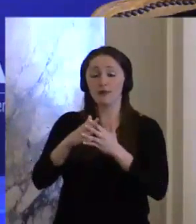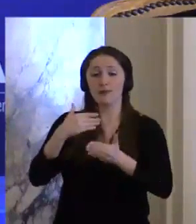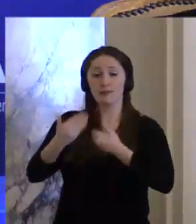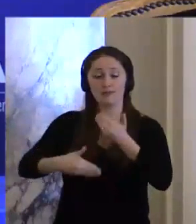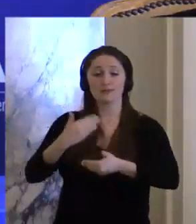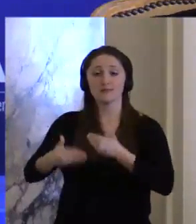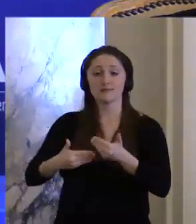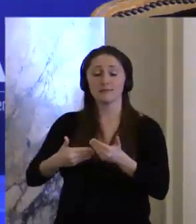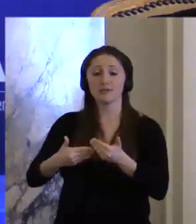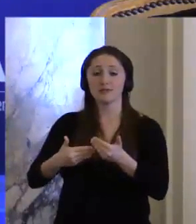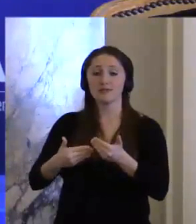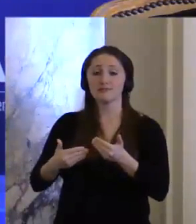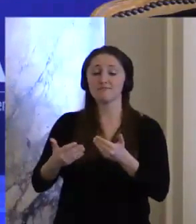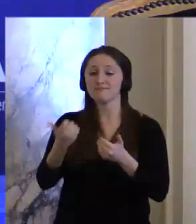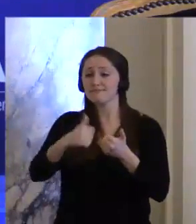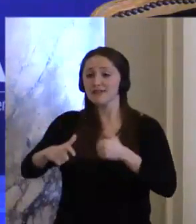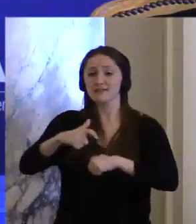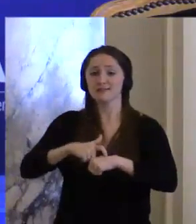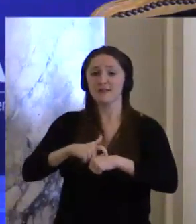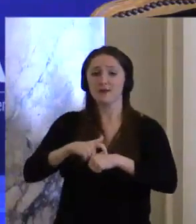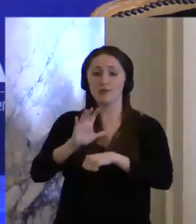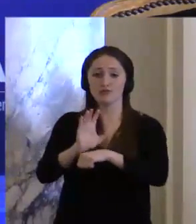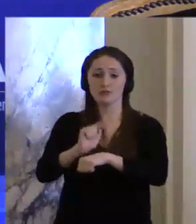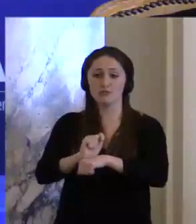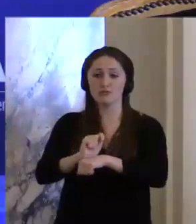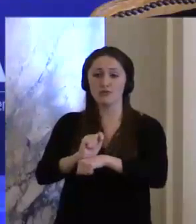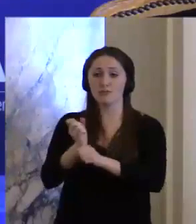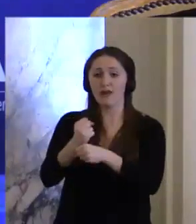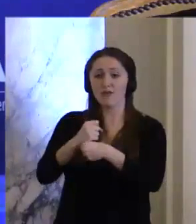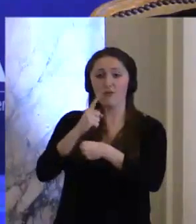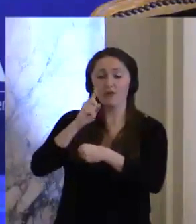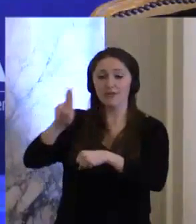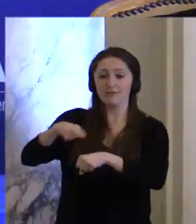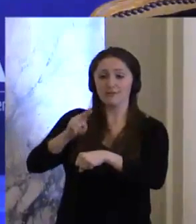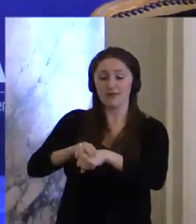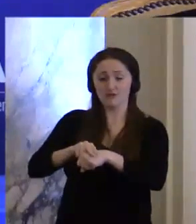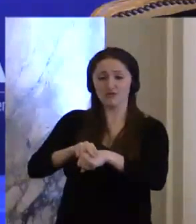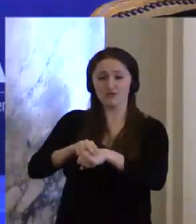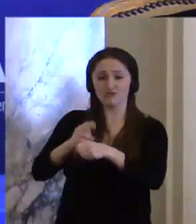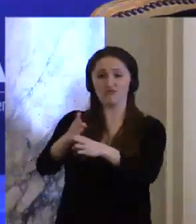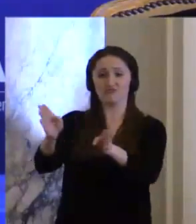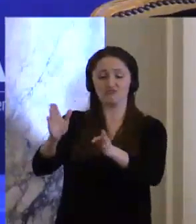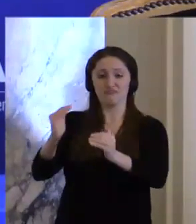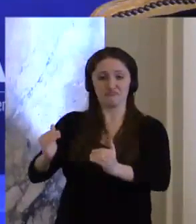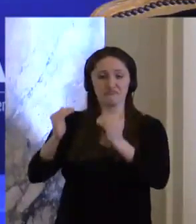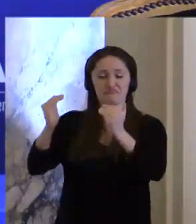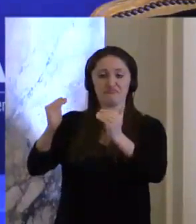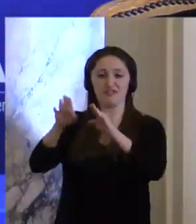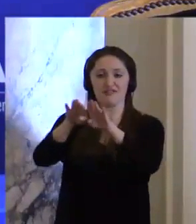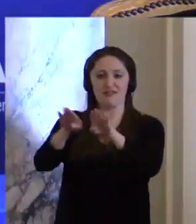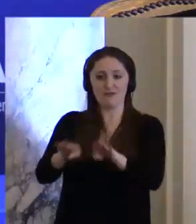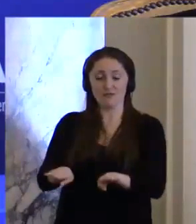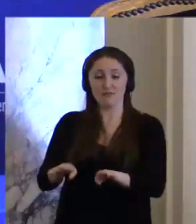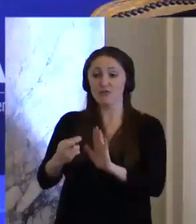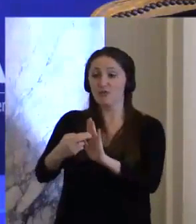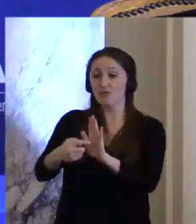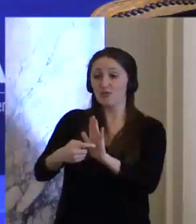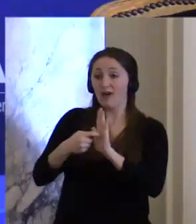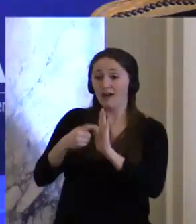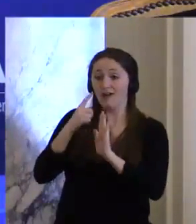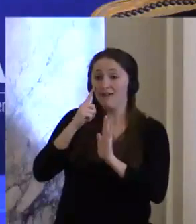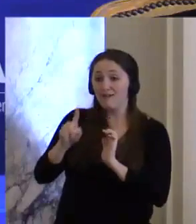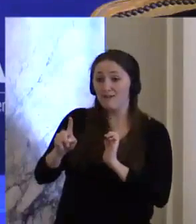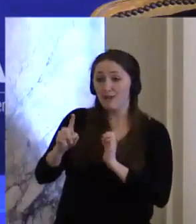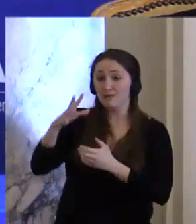whenever consultations are made at the national level, the requirement for having to be in the registry is not